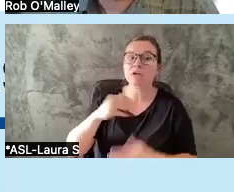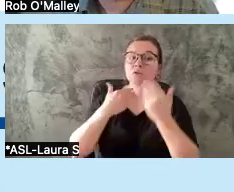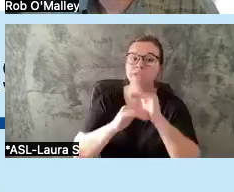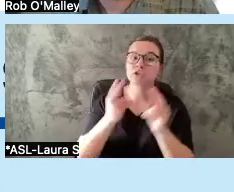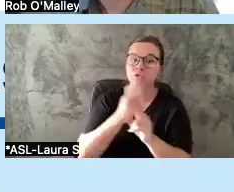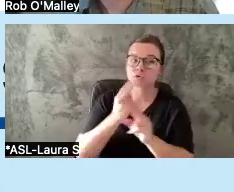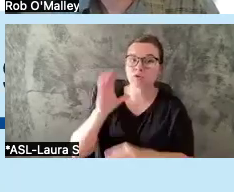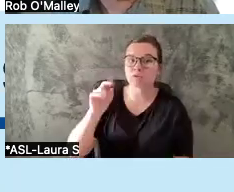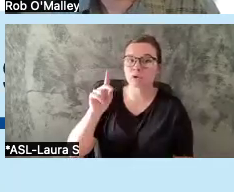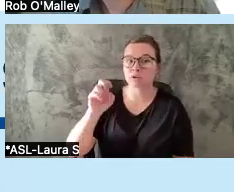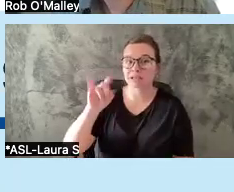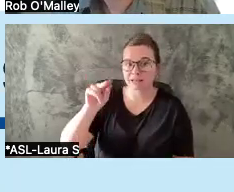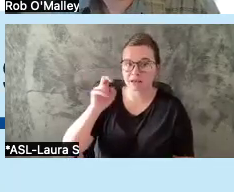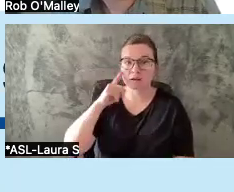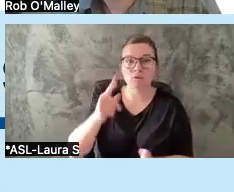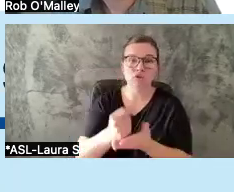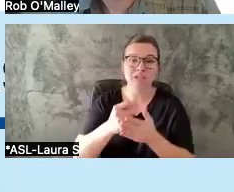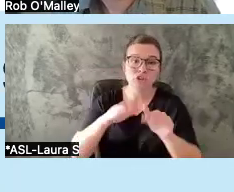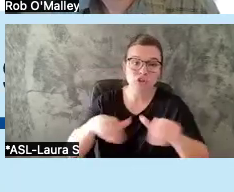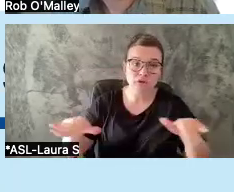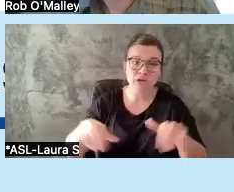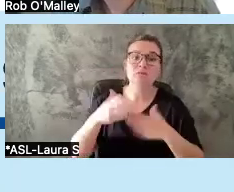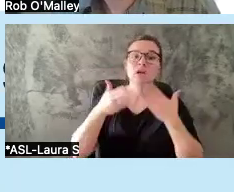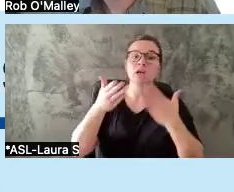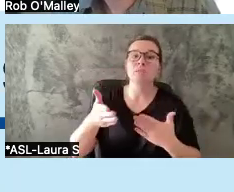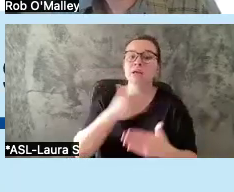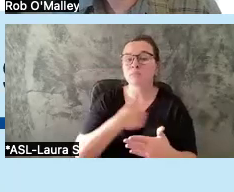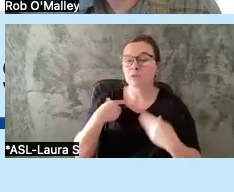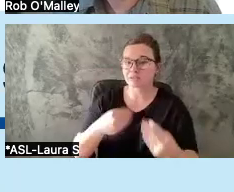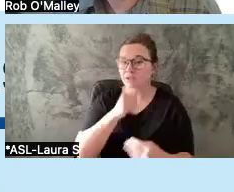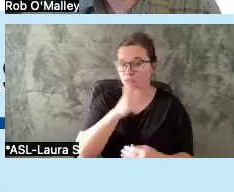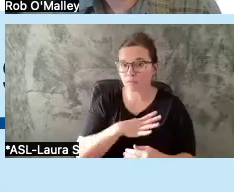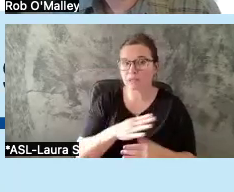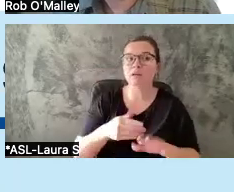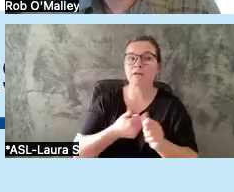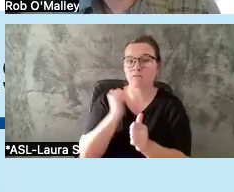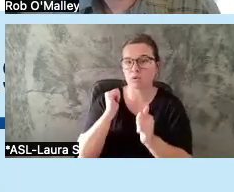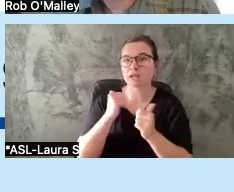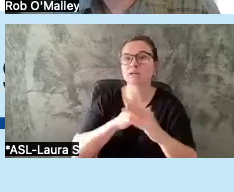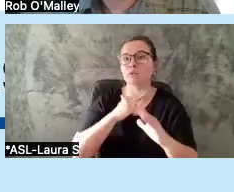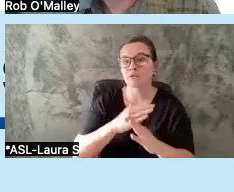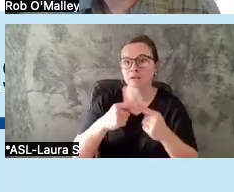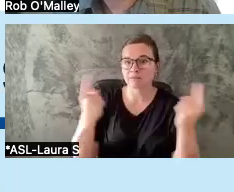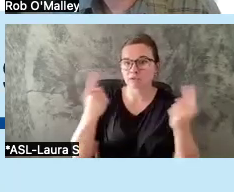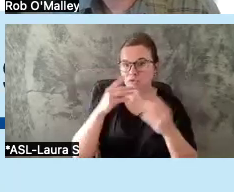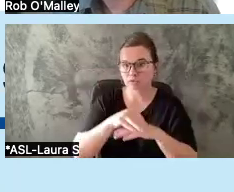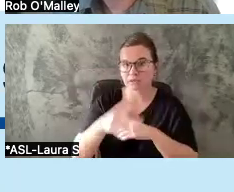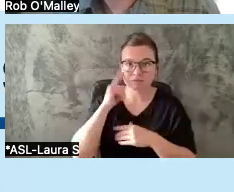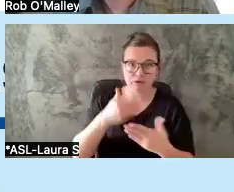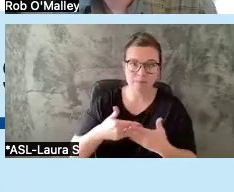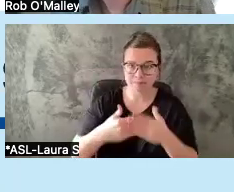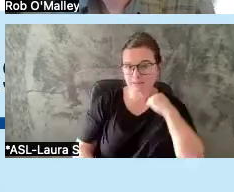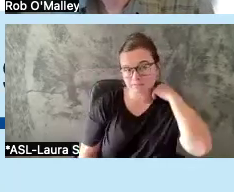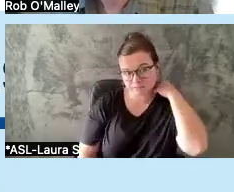use of codeine as a treatment for children and recommended that breastfeeding women avoid taking codeine to prevent adverse effects on nursing